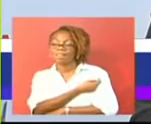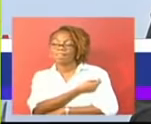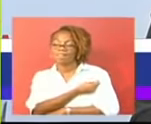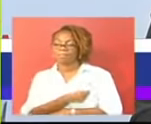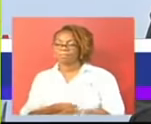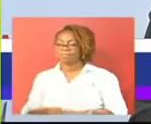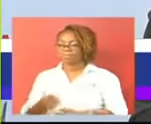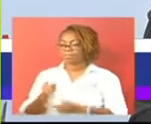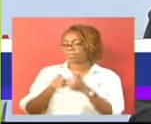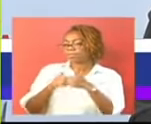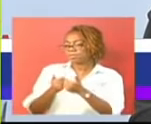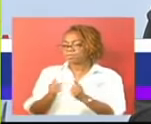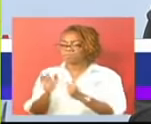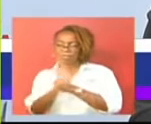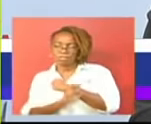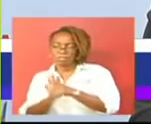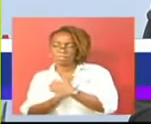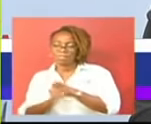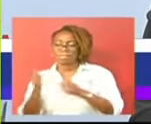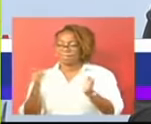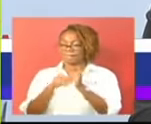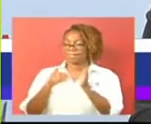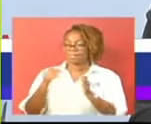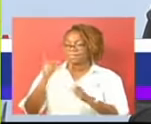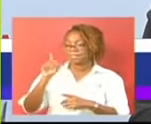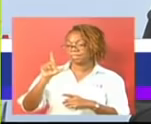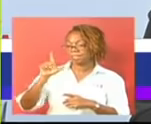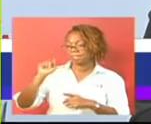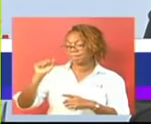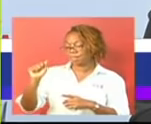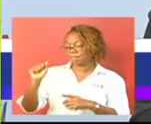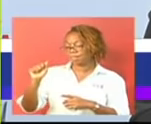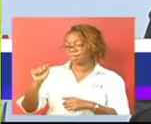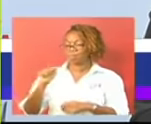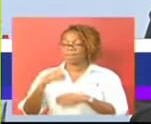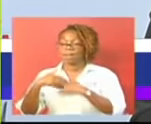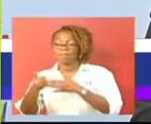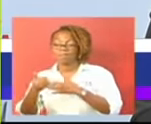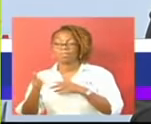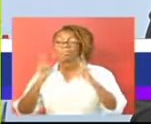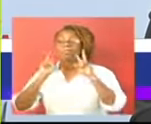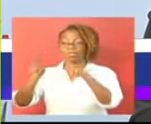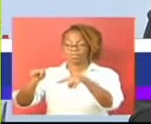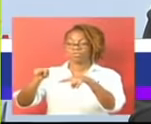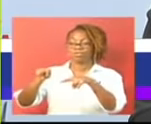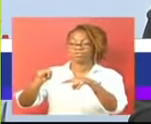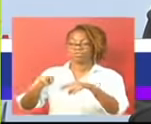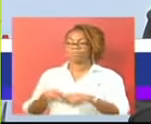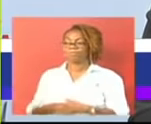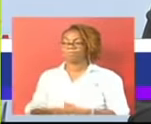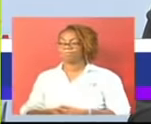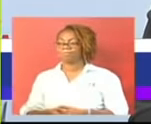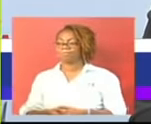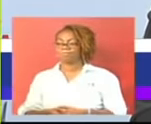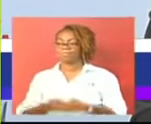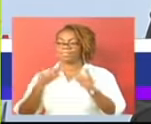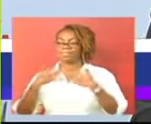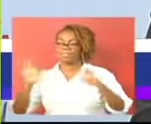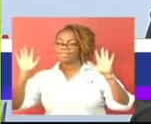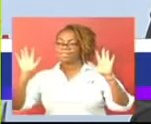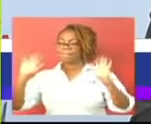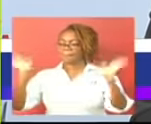against the Delta variant. So I invite you to stay on and view those two videos. Ladies and gentlemen, have a